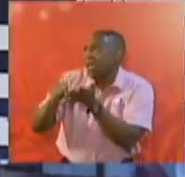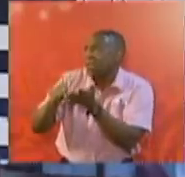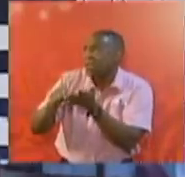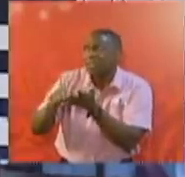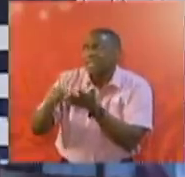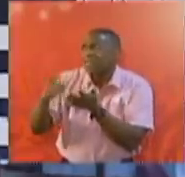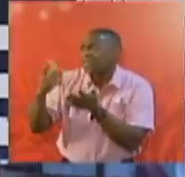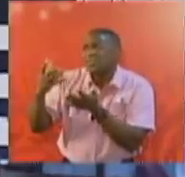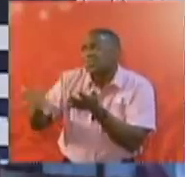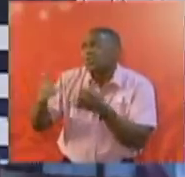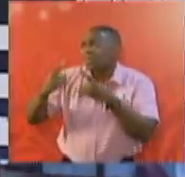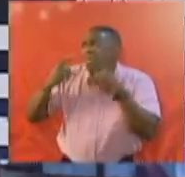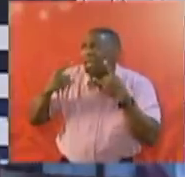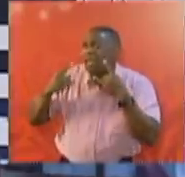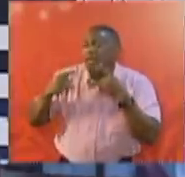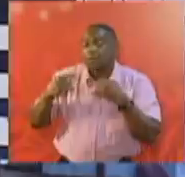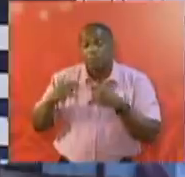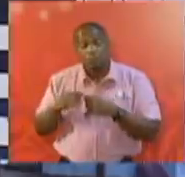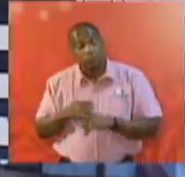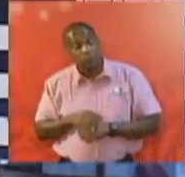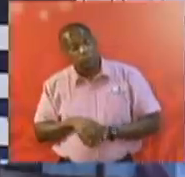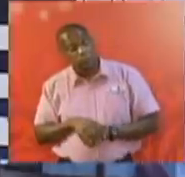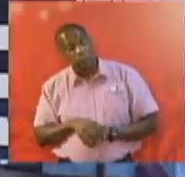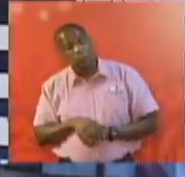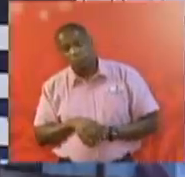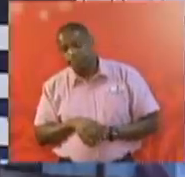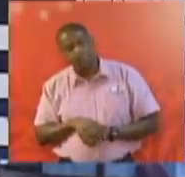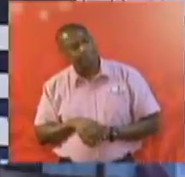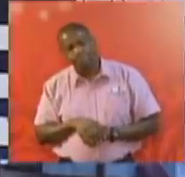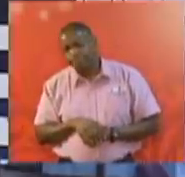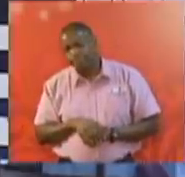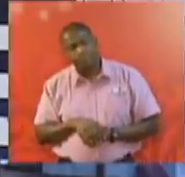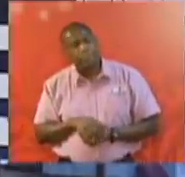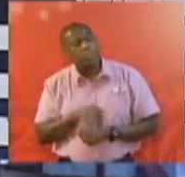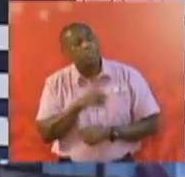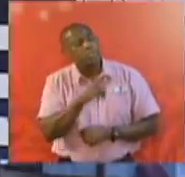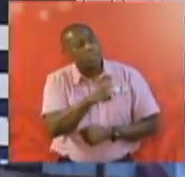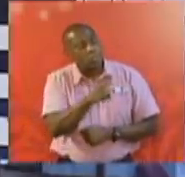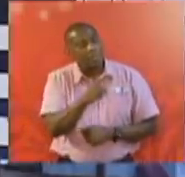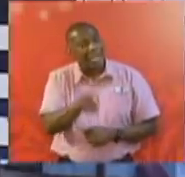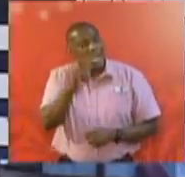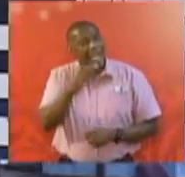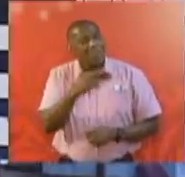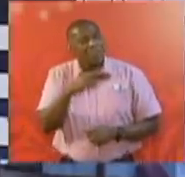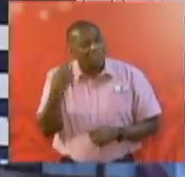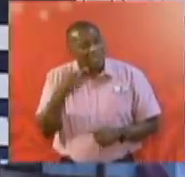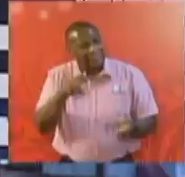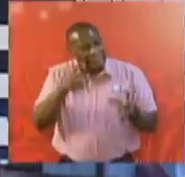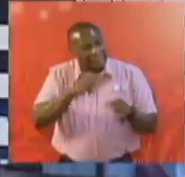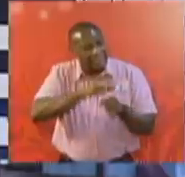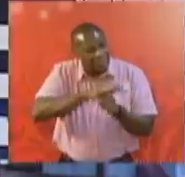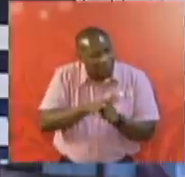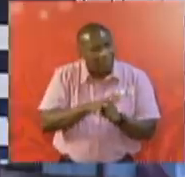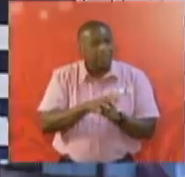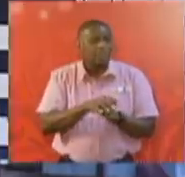as well, increased chance of succumbing to COVID as well. That's one of the risk factors too. However, if you wear a mask, you reduce the chances